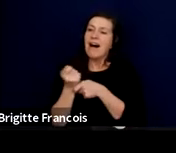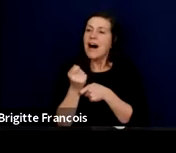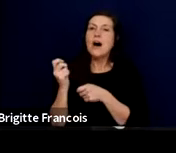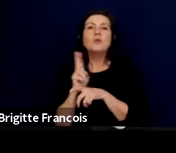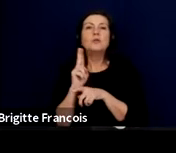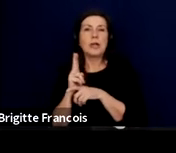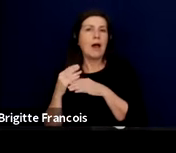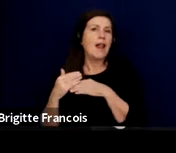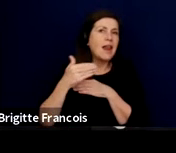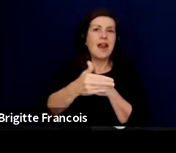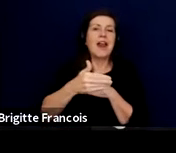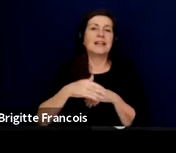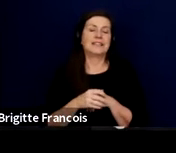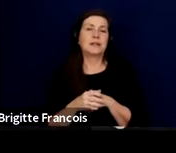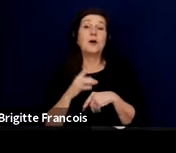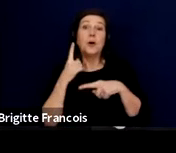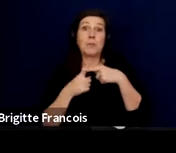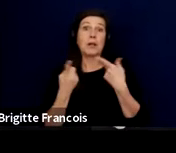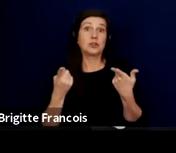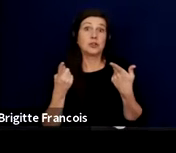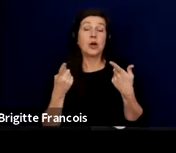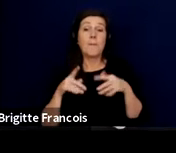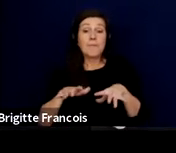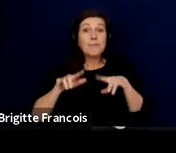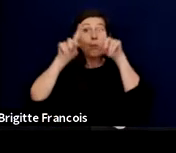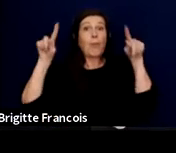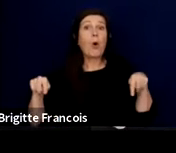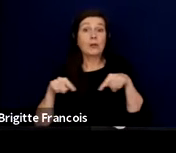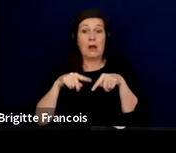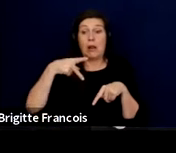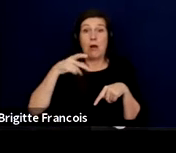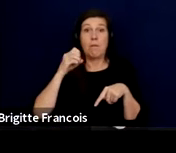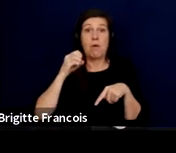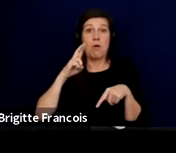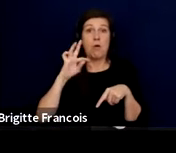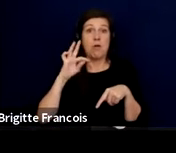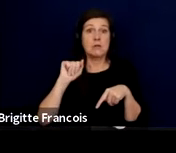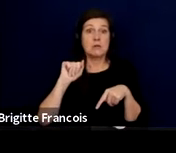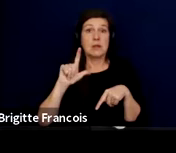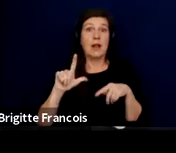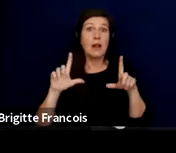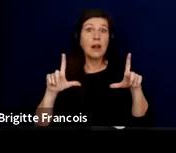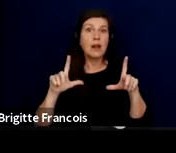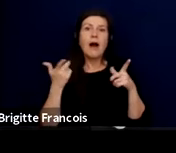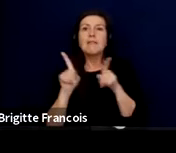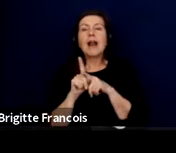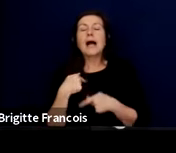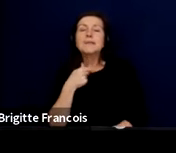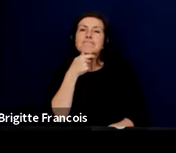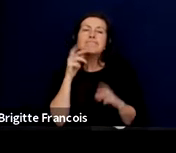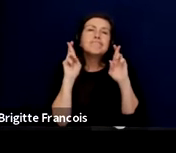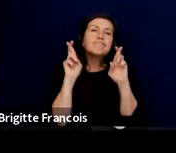And maybe in the portal have a wish list. This is the project we want. So